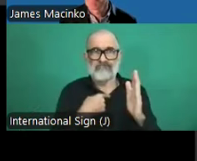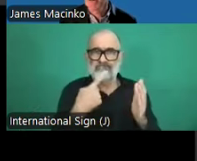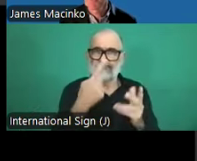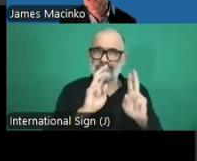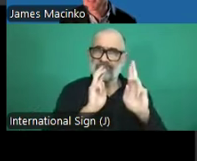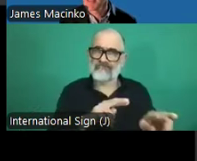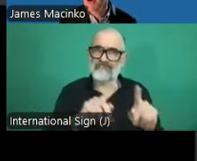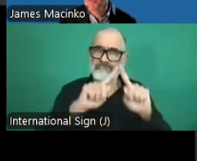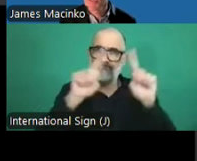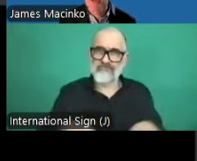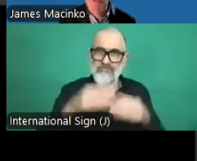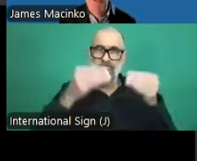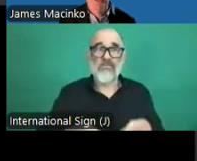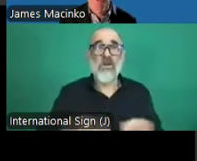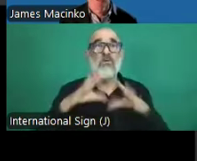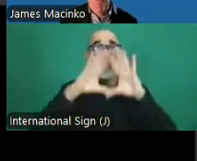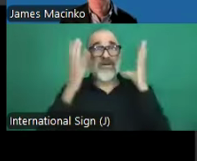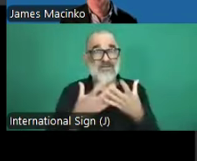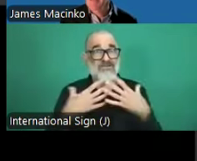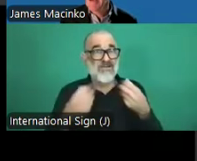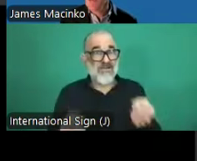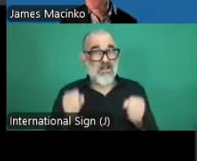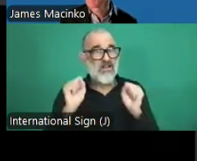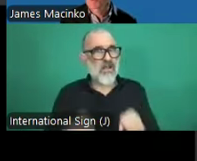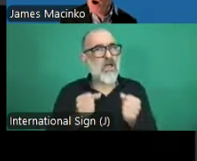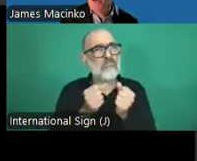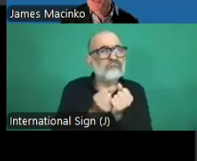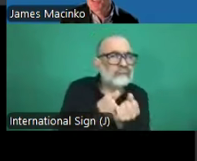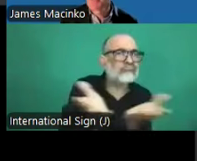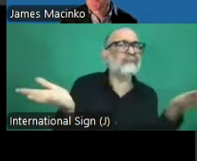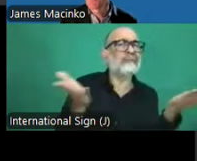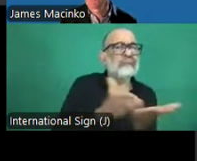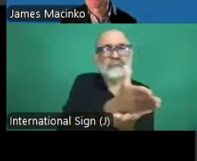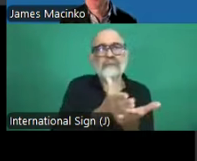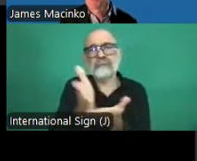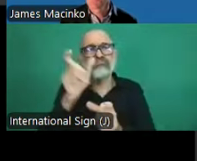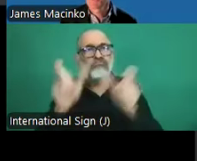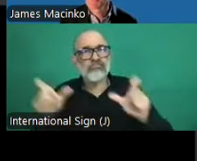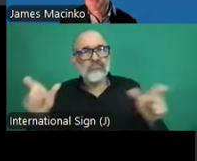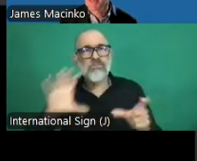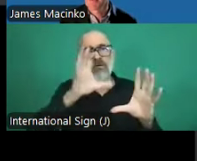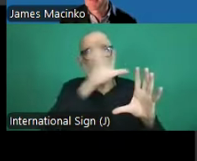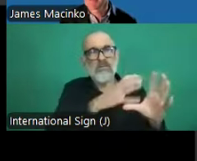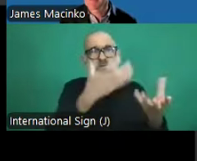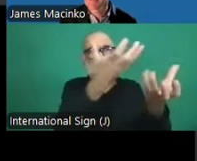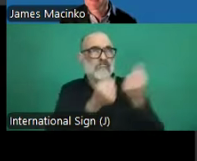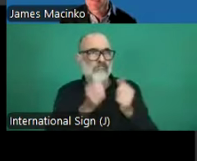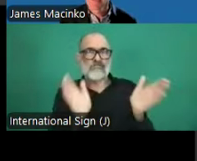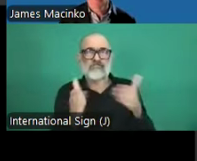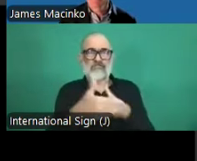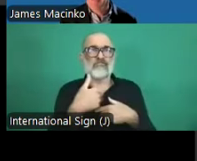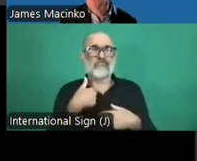and impoverishing health expenditures, that's really how much it costs individuals to receive the care that they